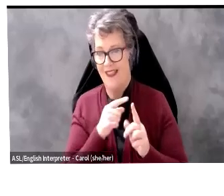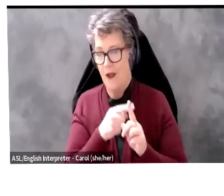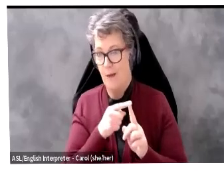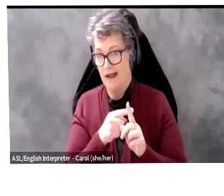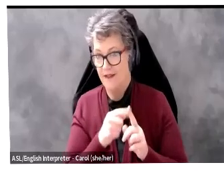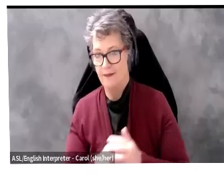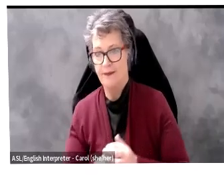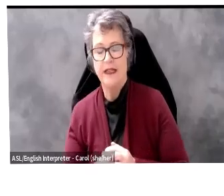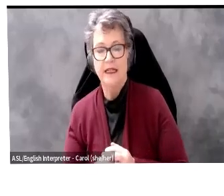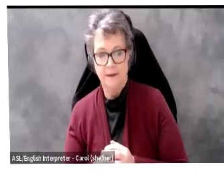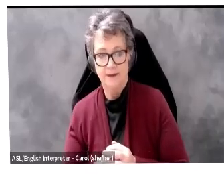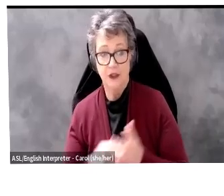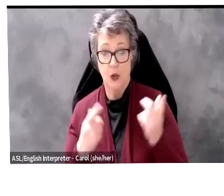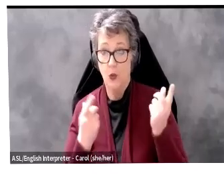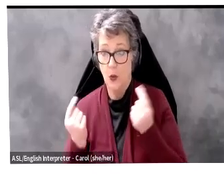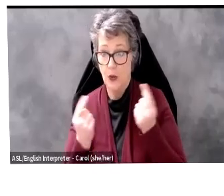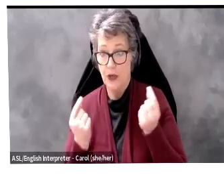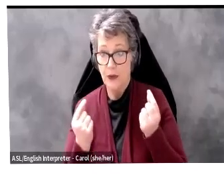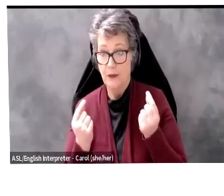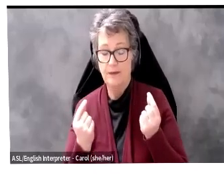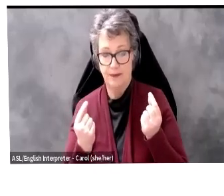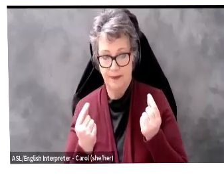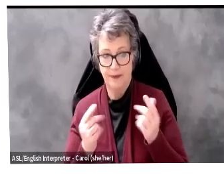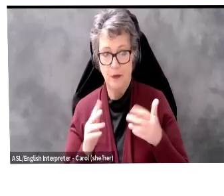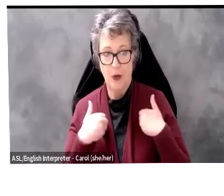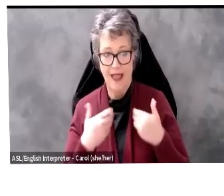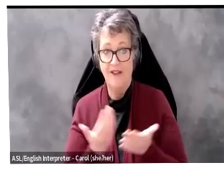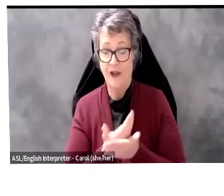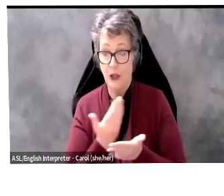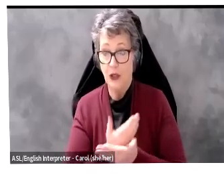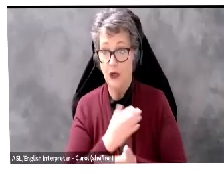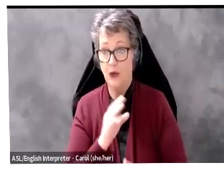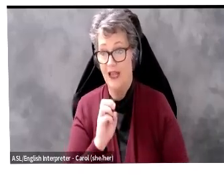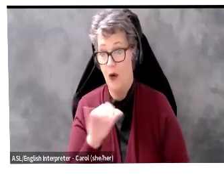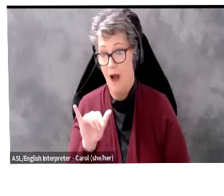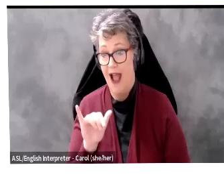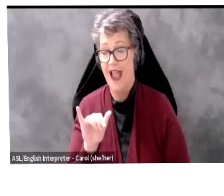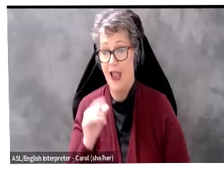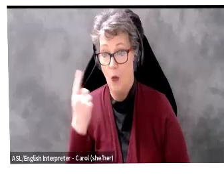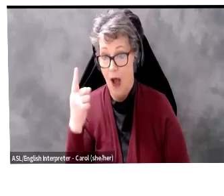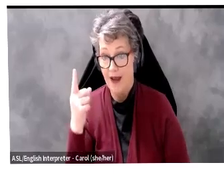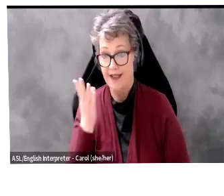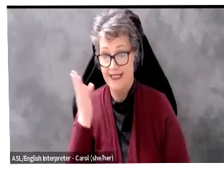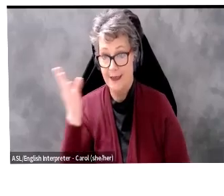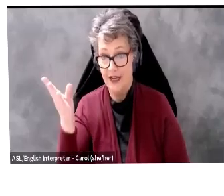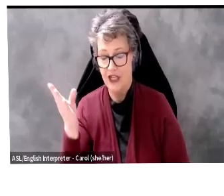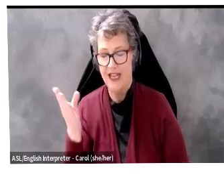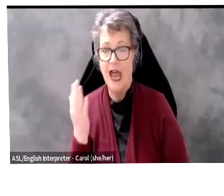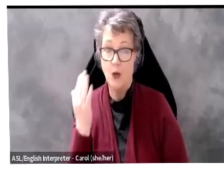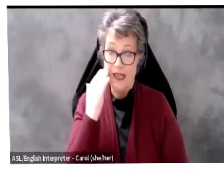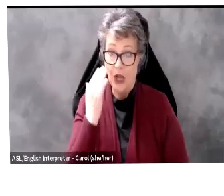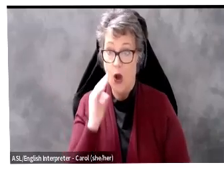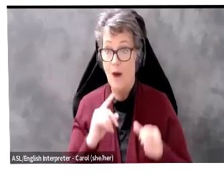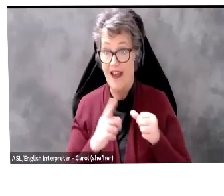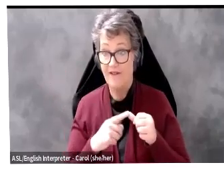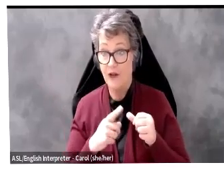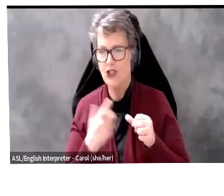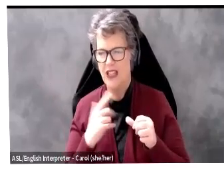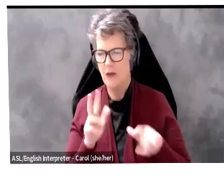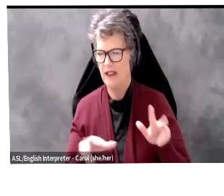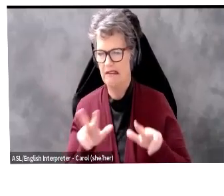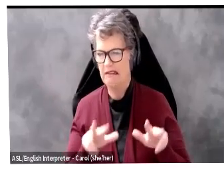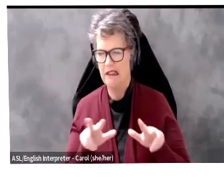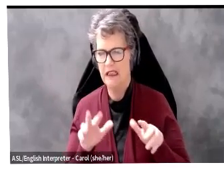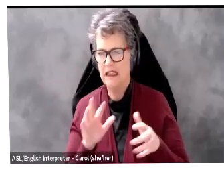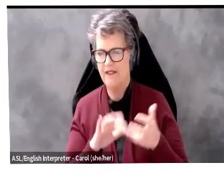we're going to do is we're going to have a new end of year 1 submission. And we know at first that this will be a little